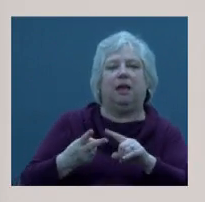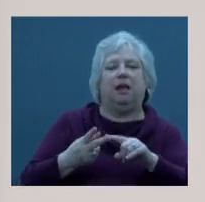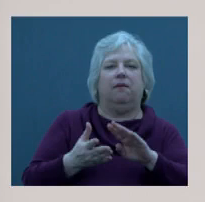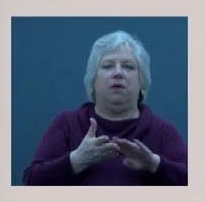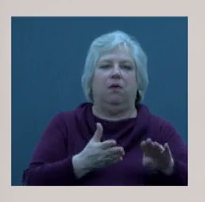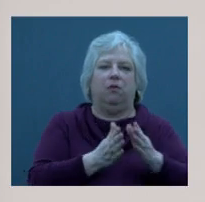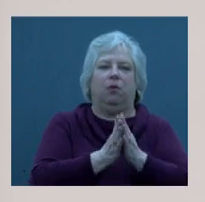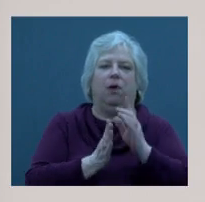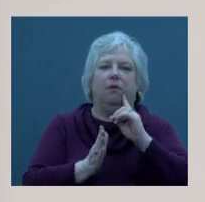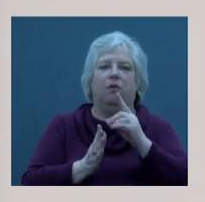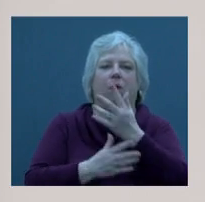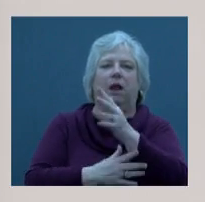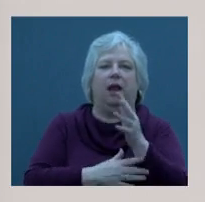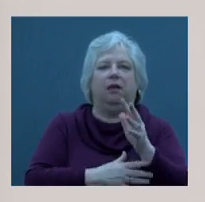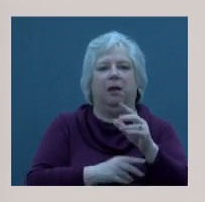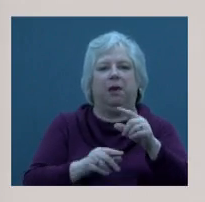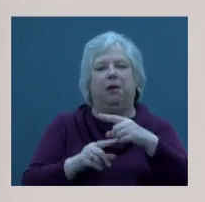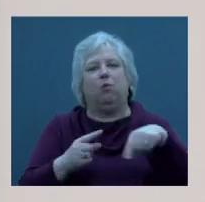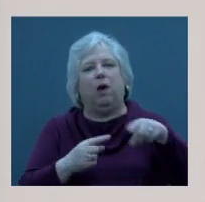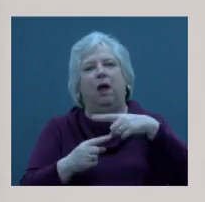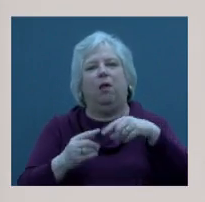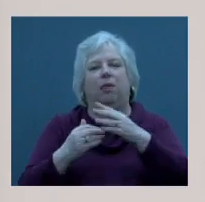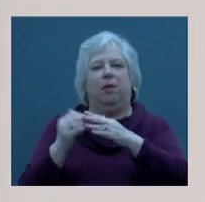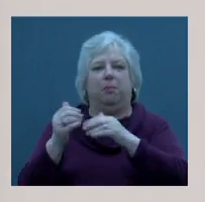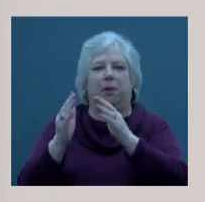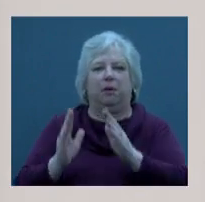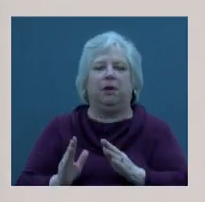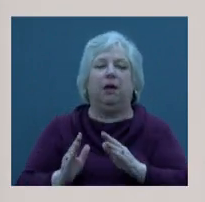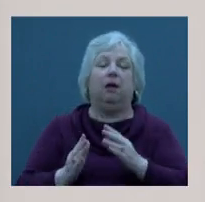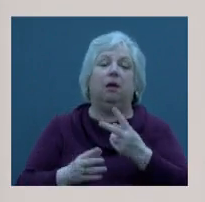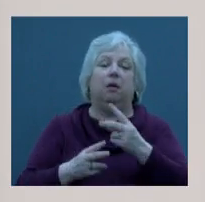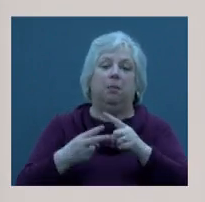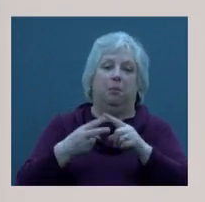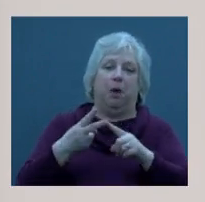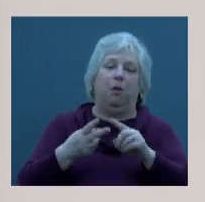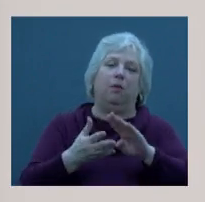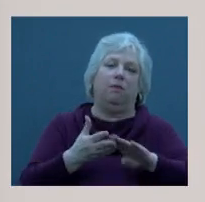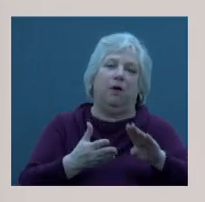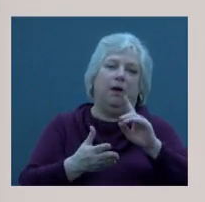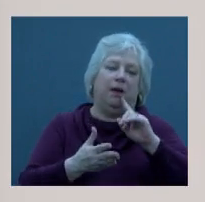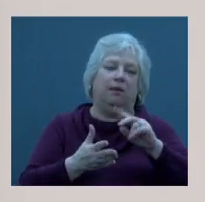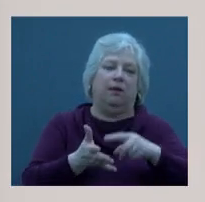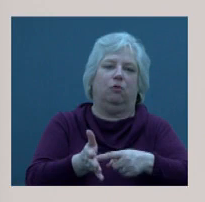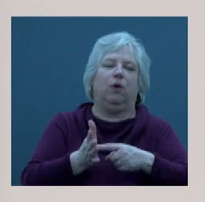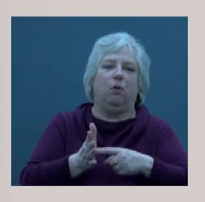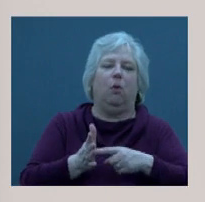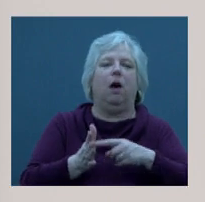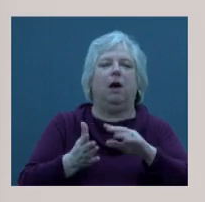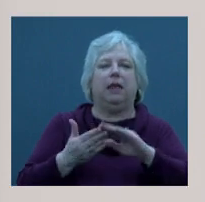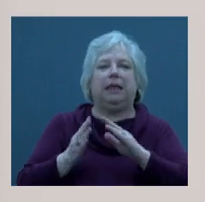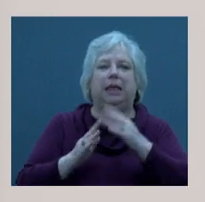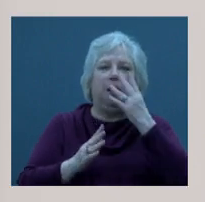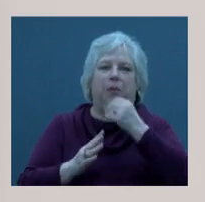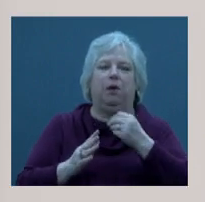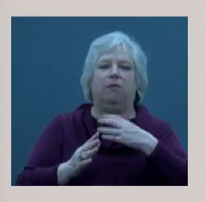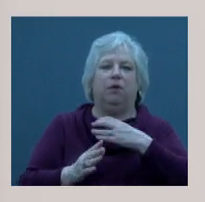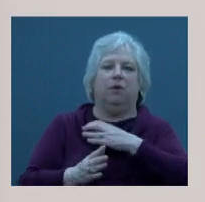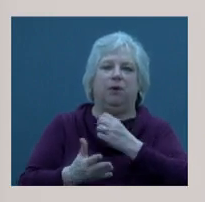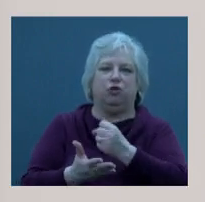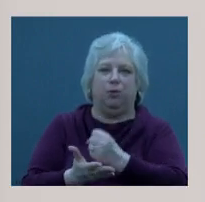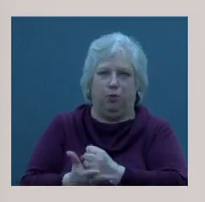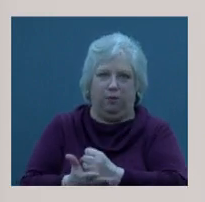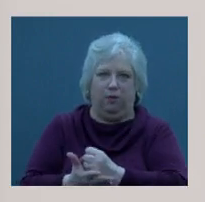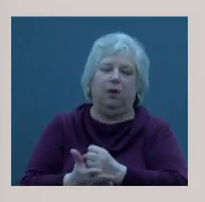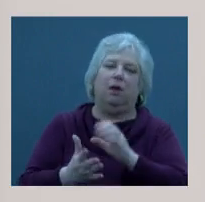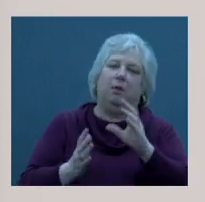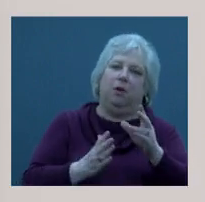for landscaping around the building. Both of those variances would require approval by the City Beautiful Commission. It does